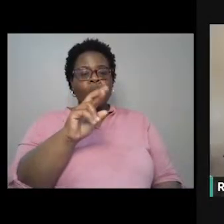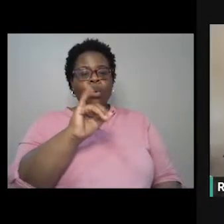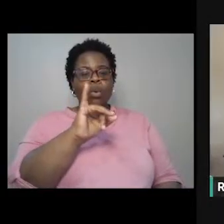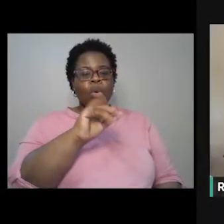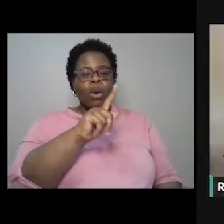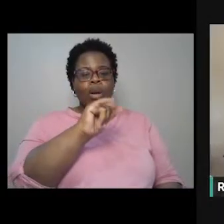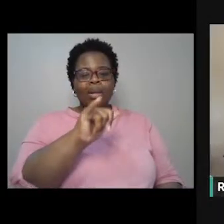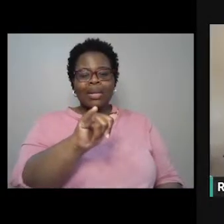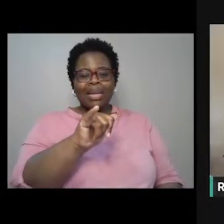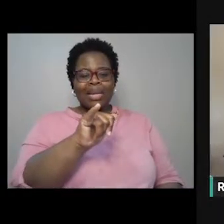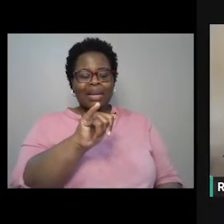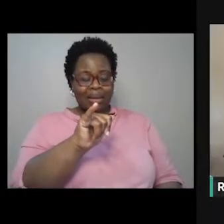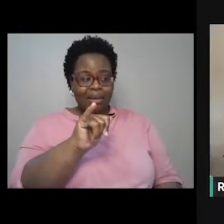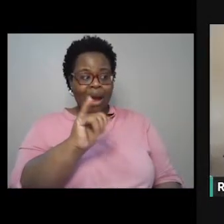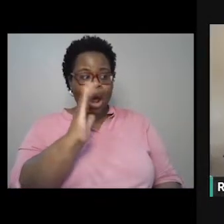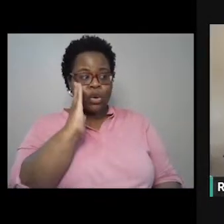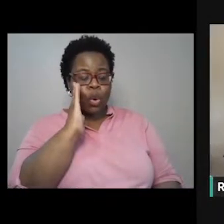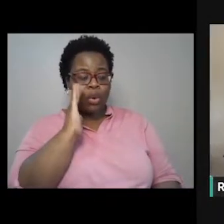Riley, I know that